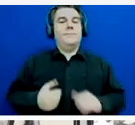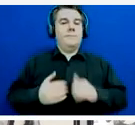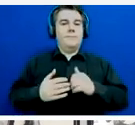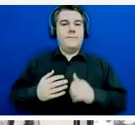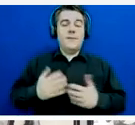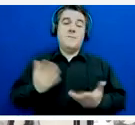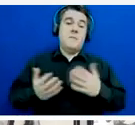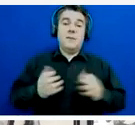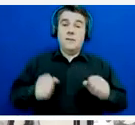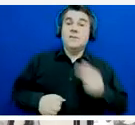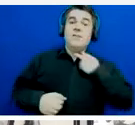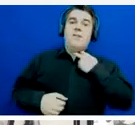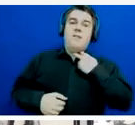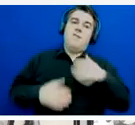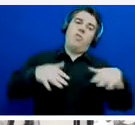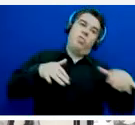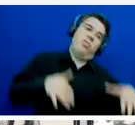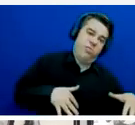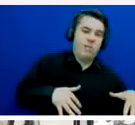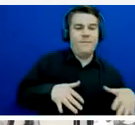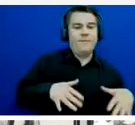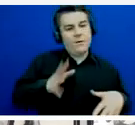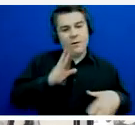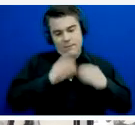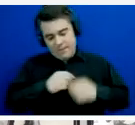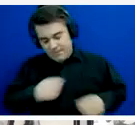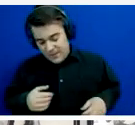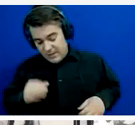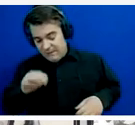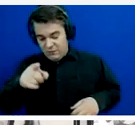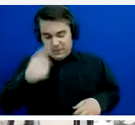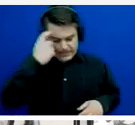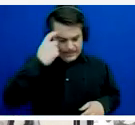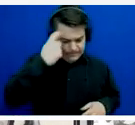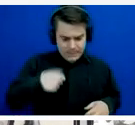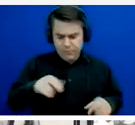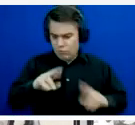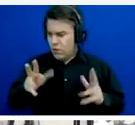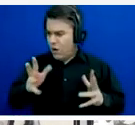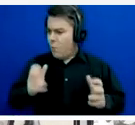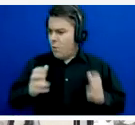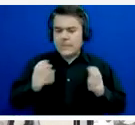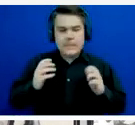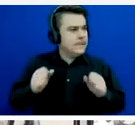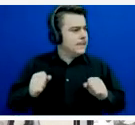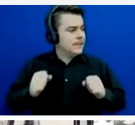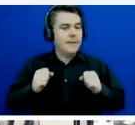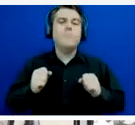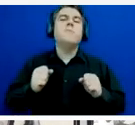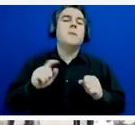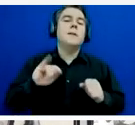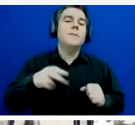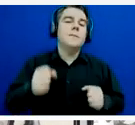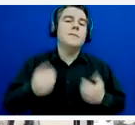slow us down. And so I want to talk about, if you are just thinking, okay, I'm ready to get back into this, I want to give you some tips for how to do